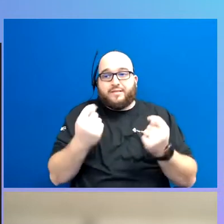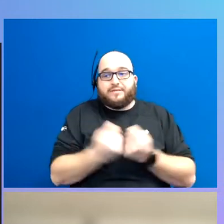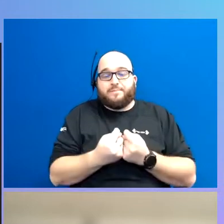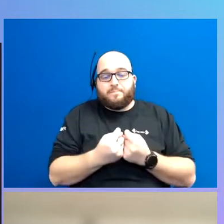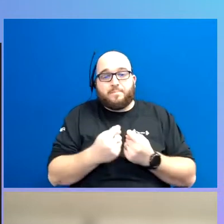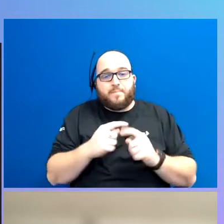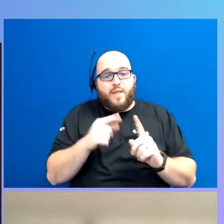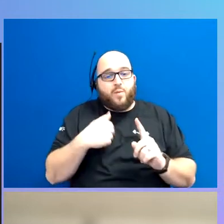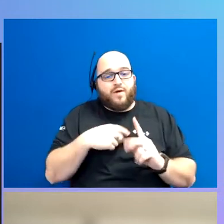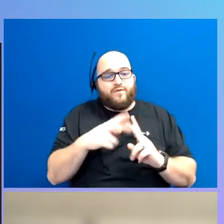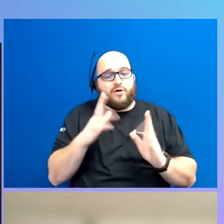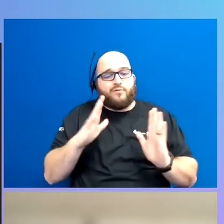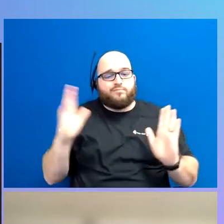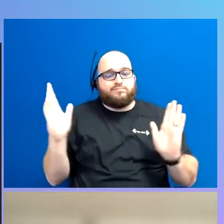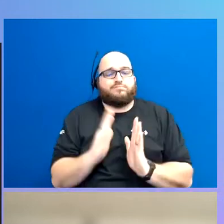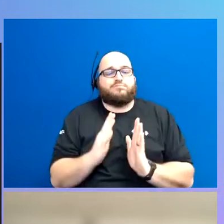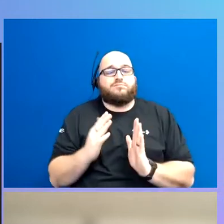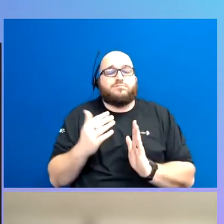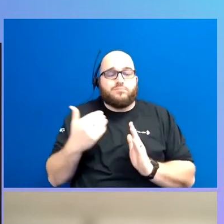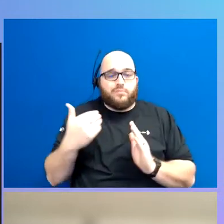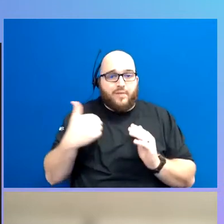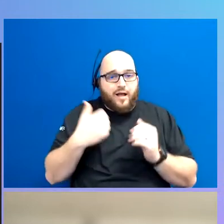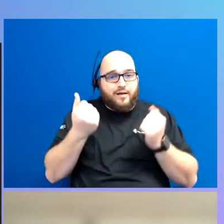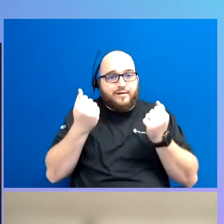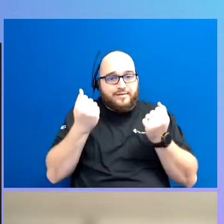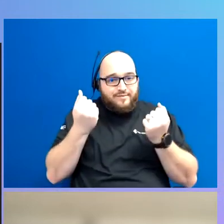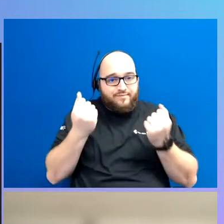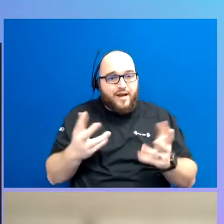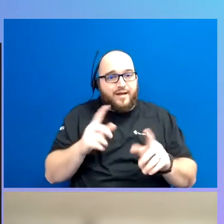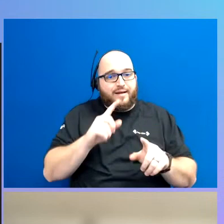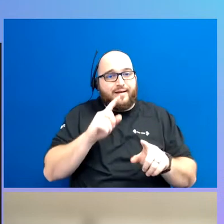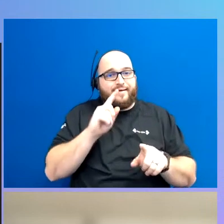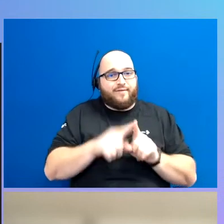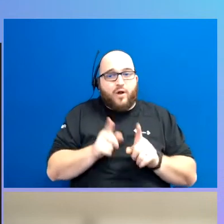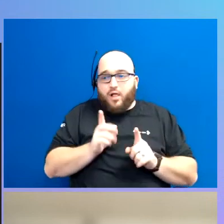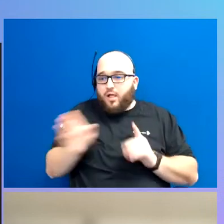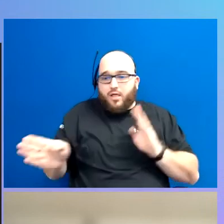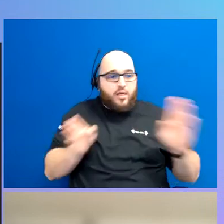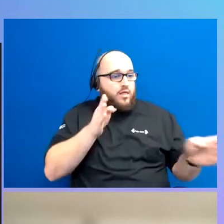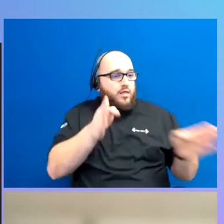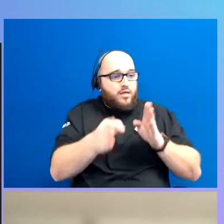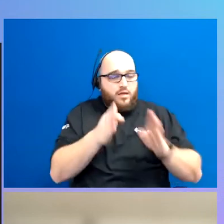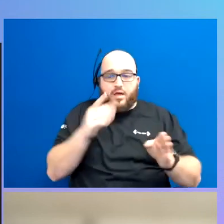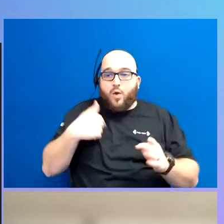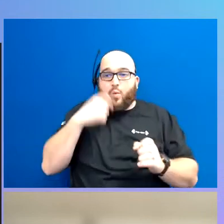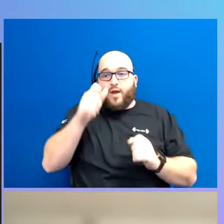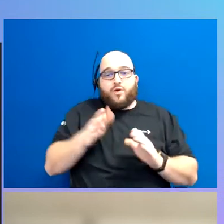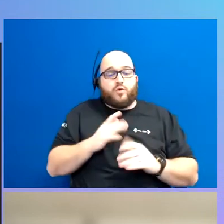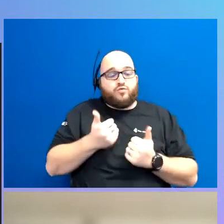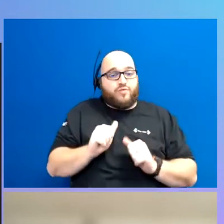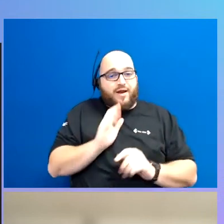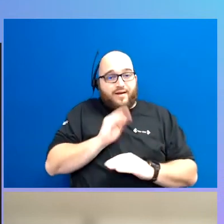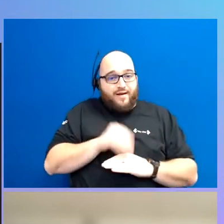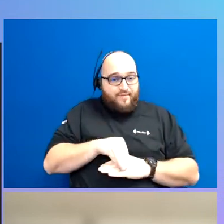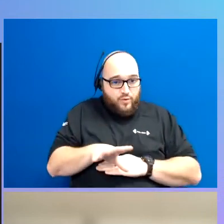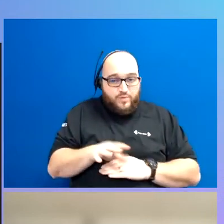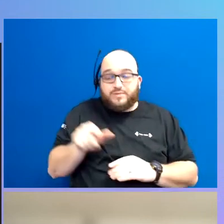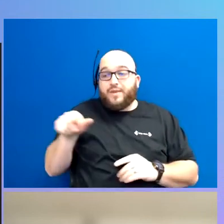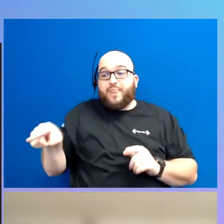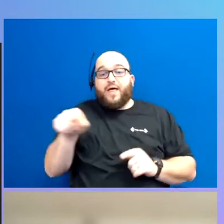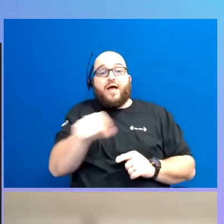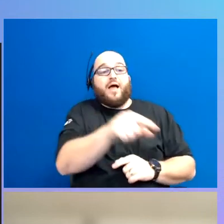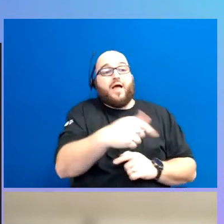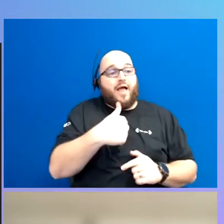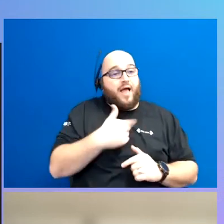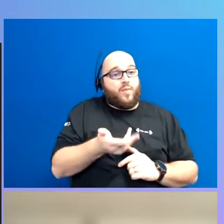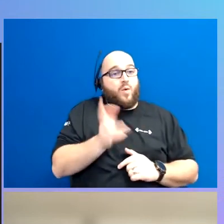quite small. We had all these different verticals across the business we had to try and influence, all with their own agenda, all their own